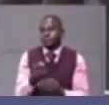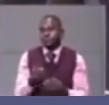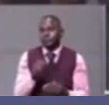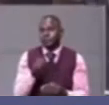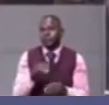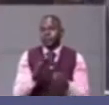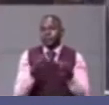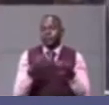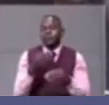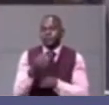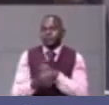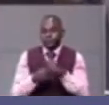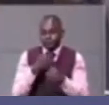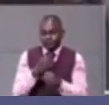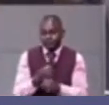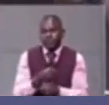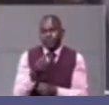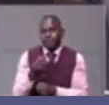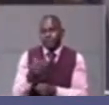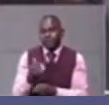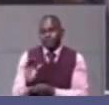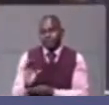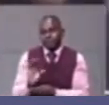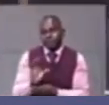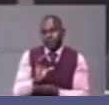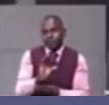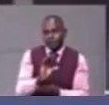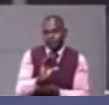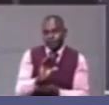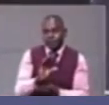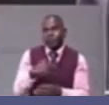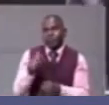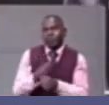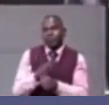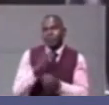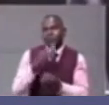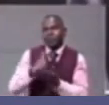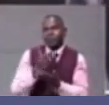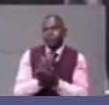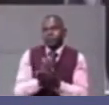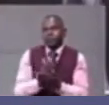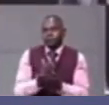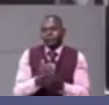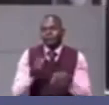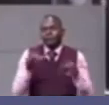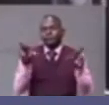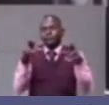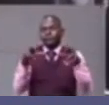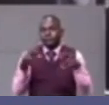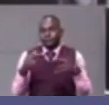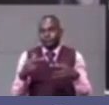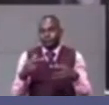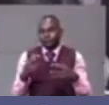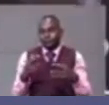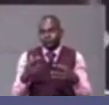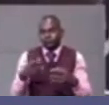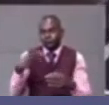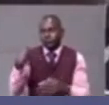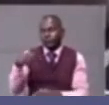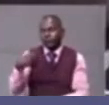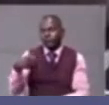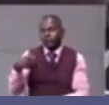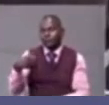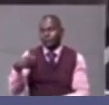this financial year, money has been given to the works department in charge of maintaining our